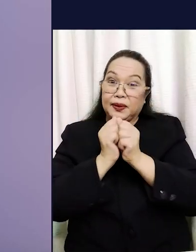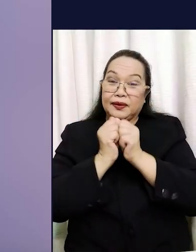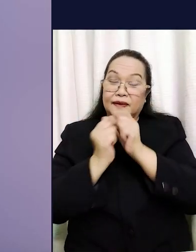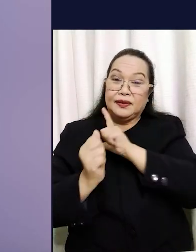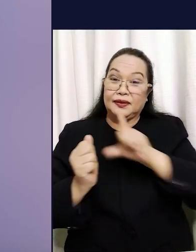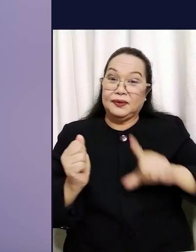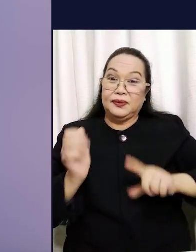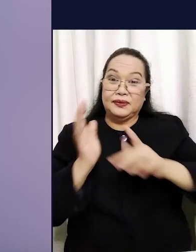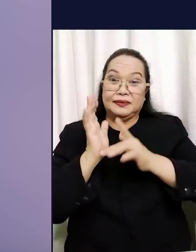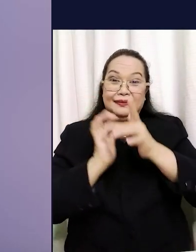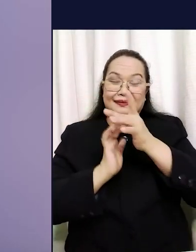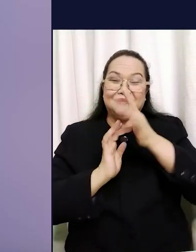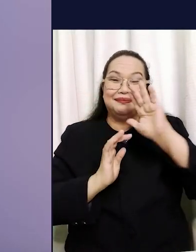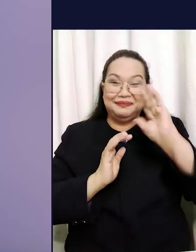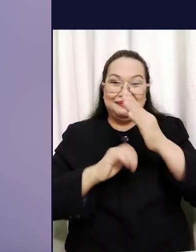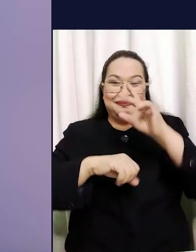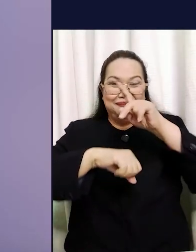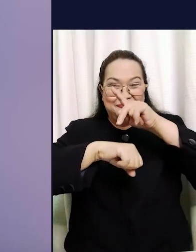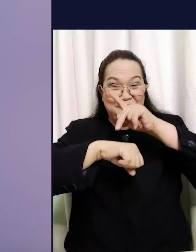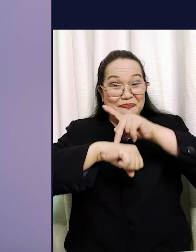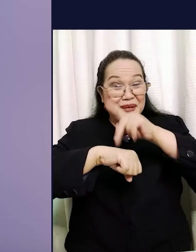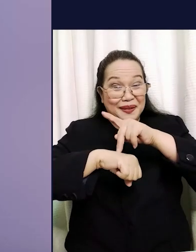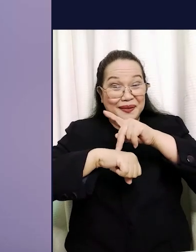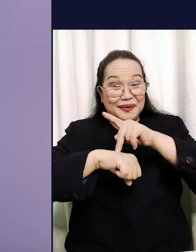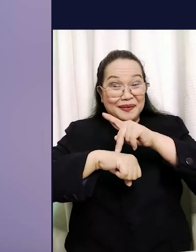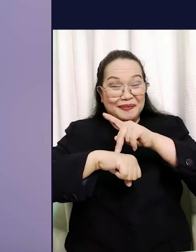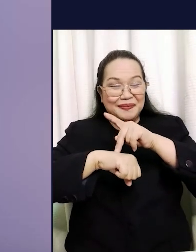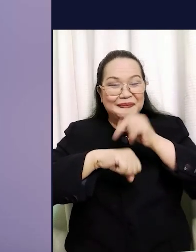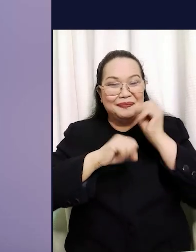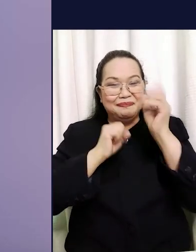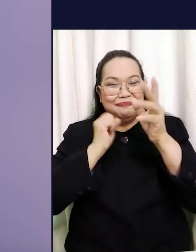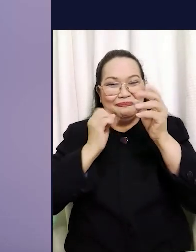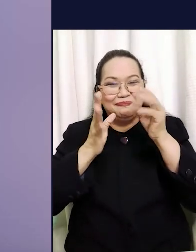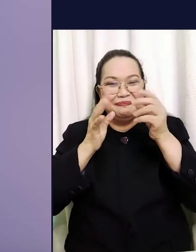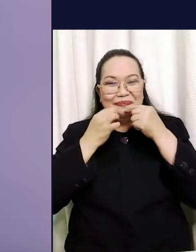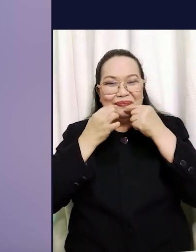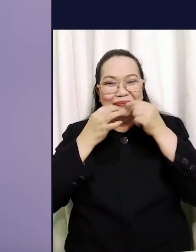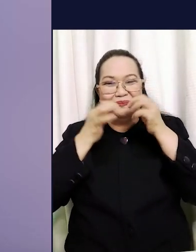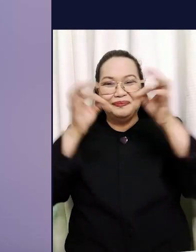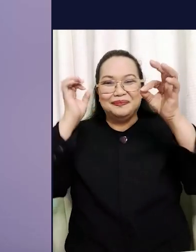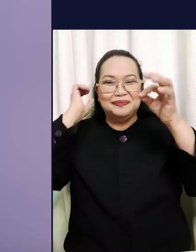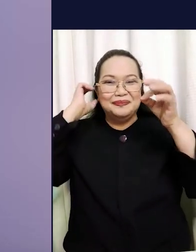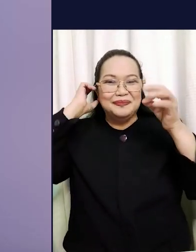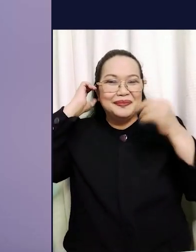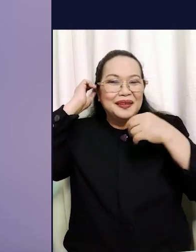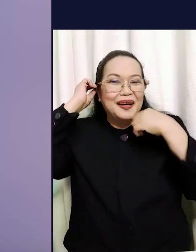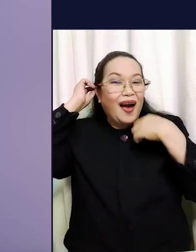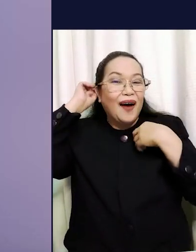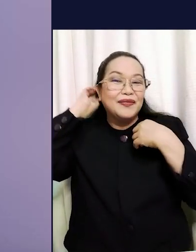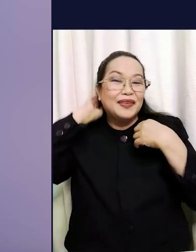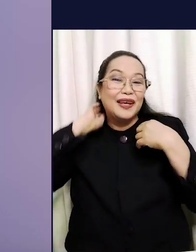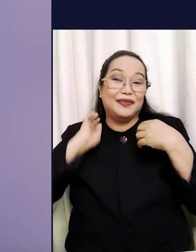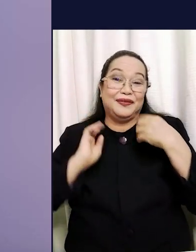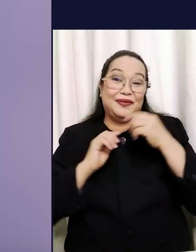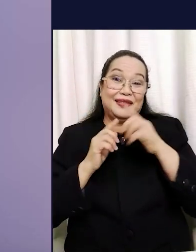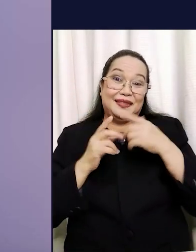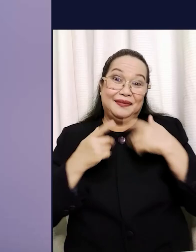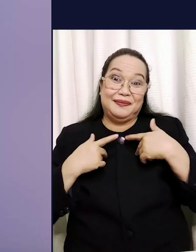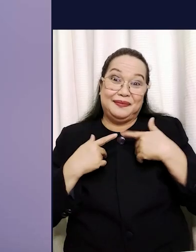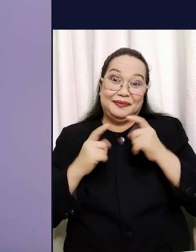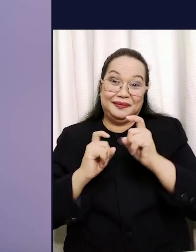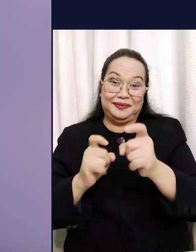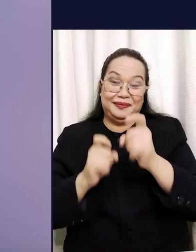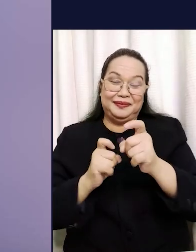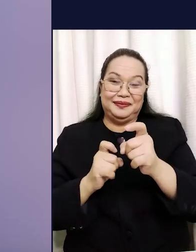God coupled with the knowledge of what they have learned and they are with the